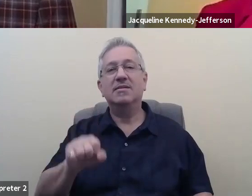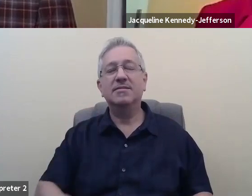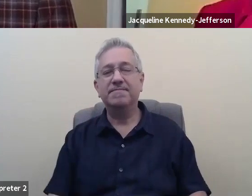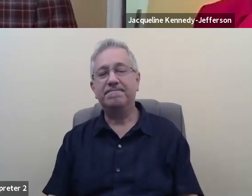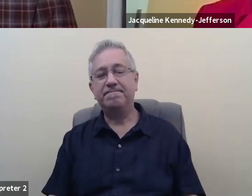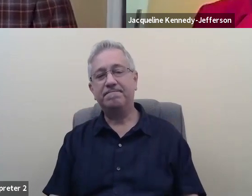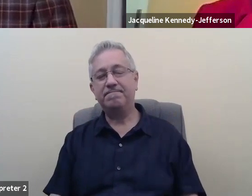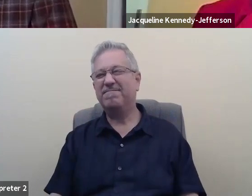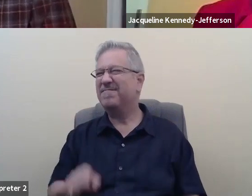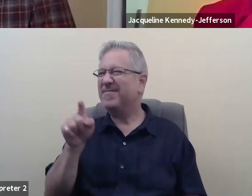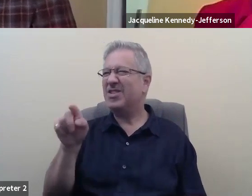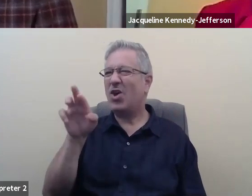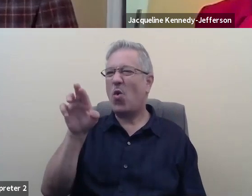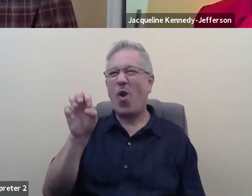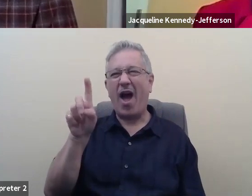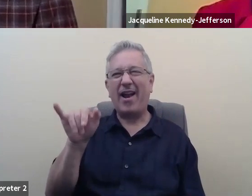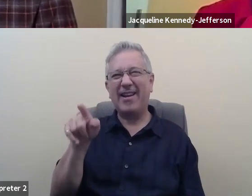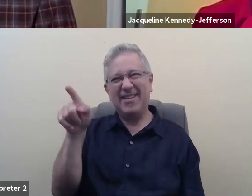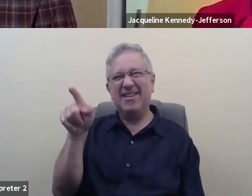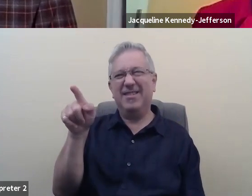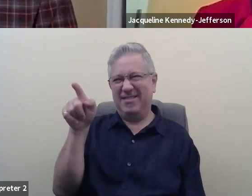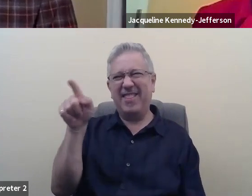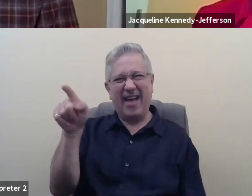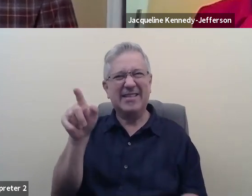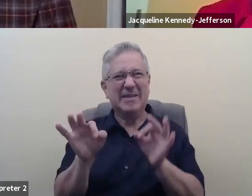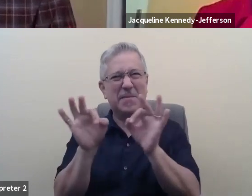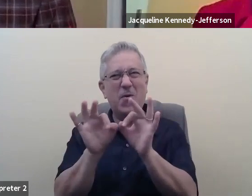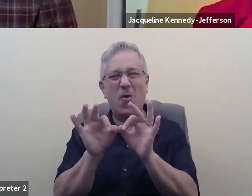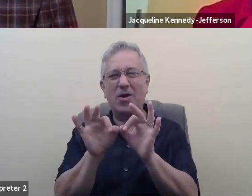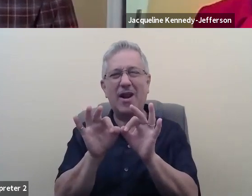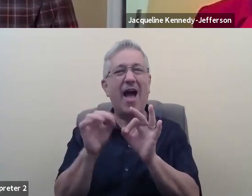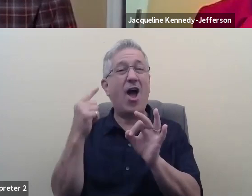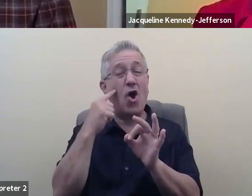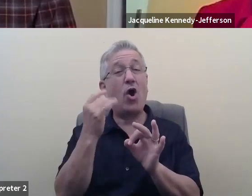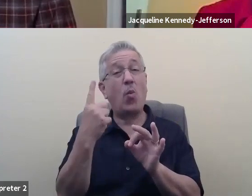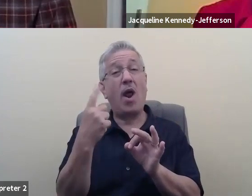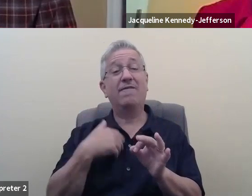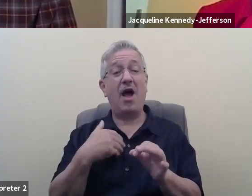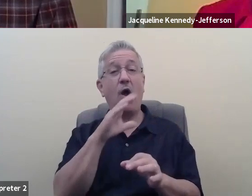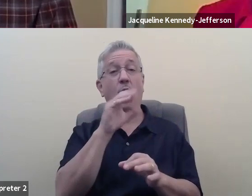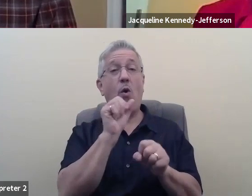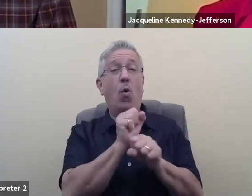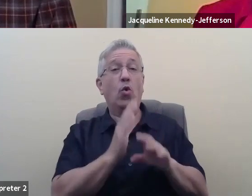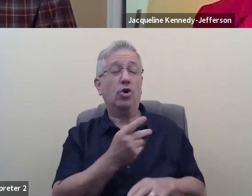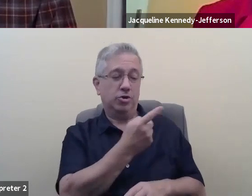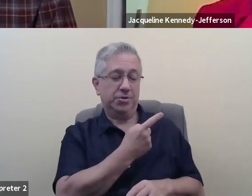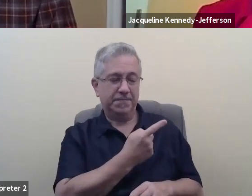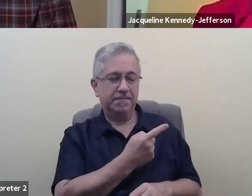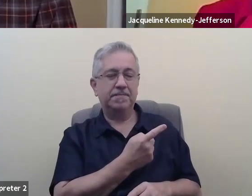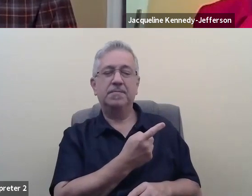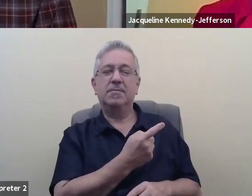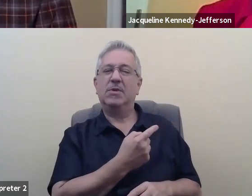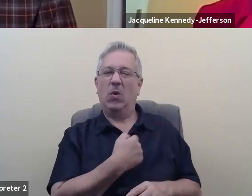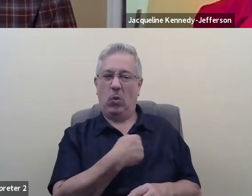Rodney, I think that's so important because I was actually just listening to a colleague today who, really sort of noted that